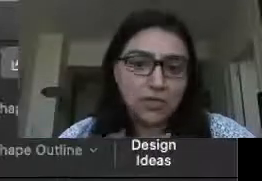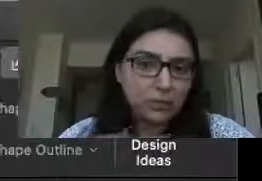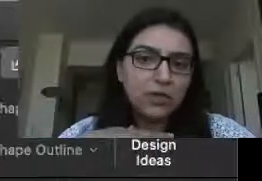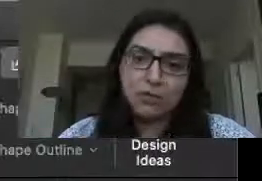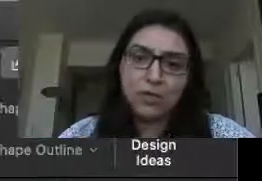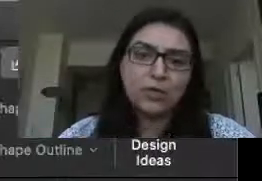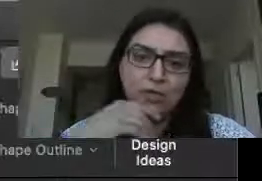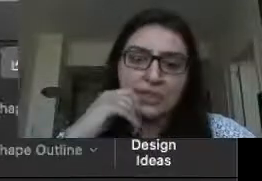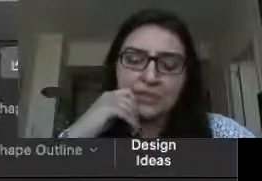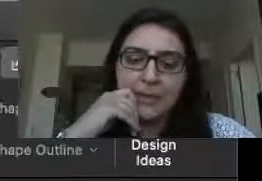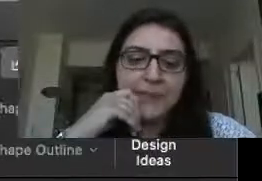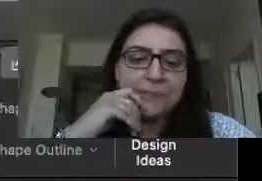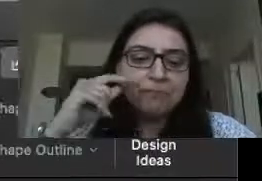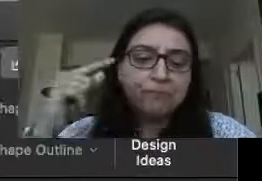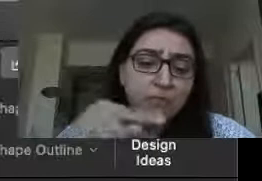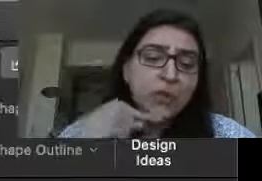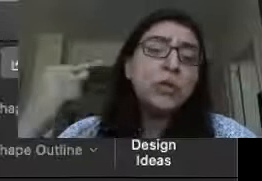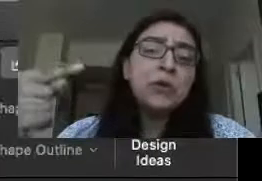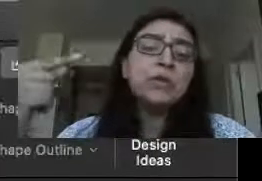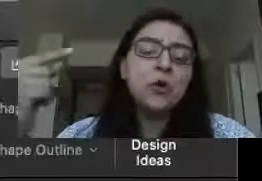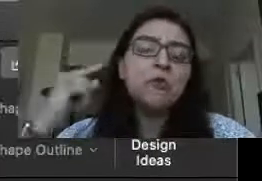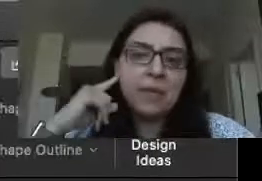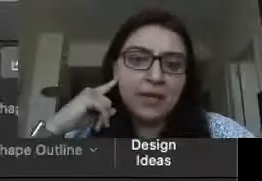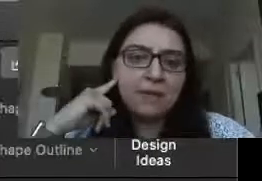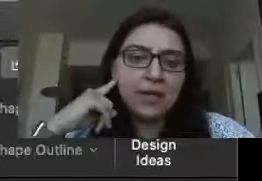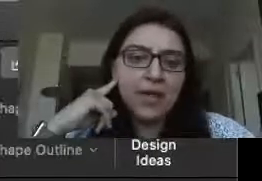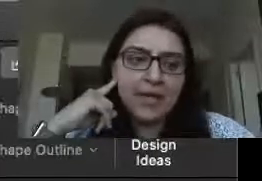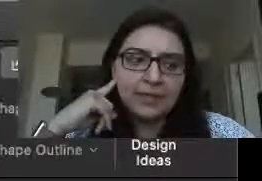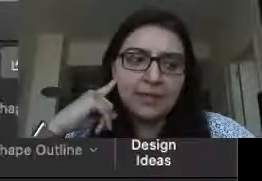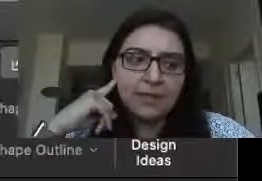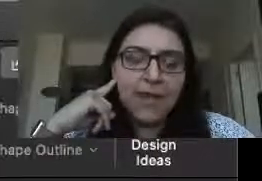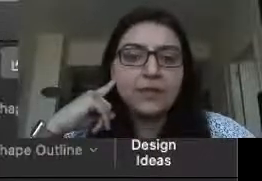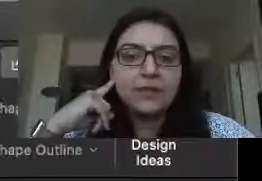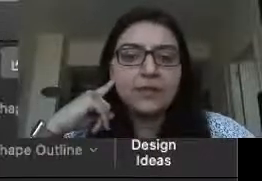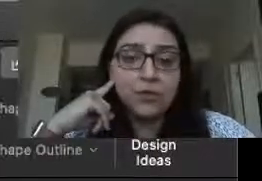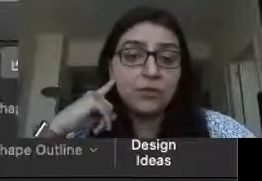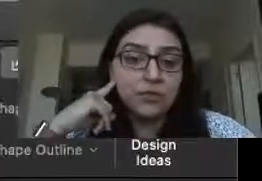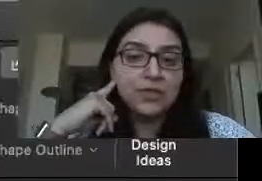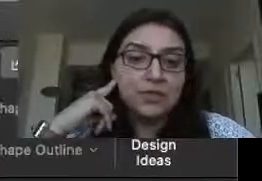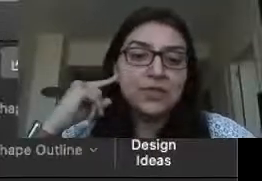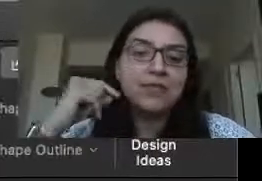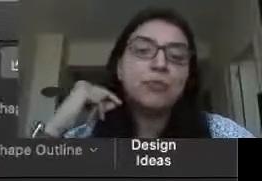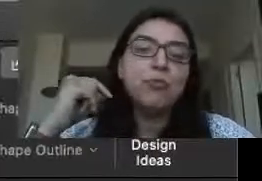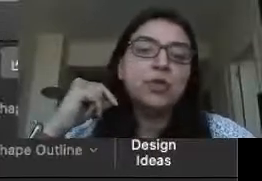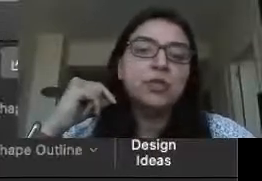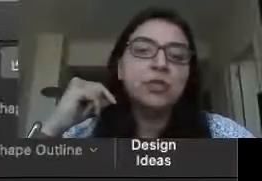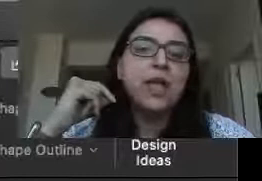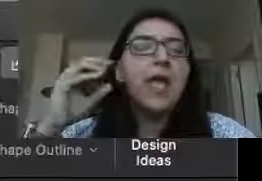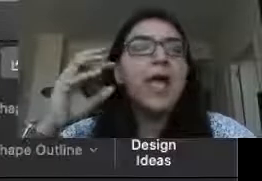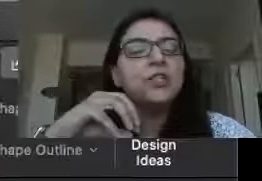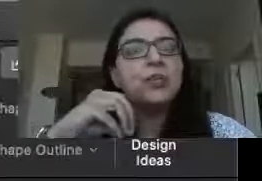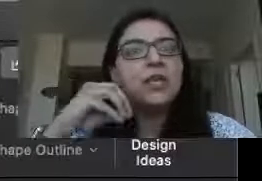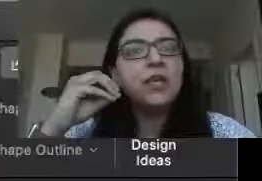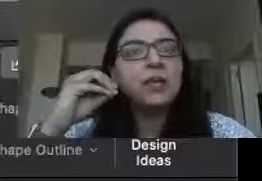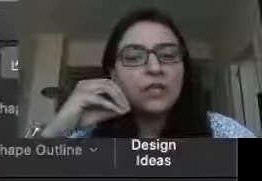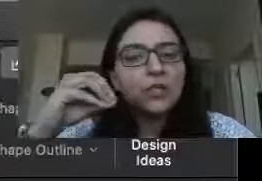largely excluded and marginalized. We know that the COVID pandemic has impacted children with disabilities disproportionately. And